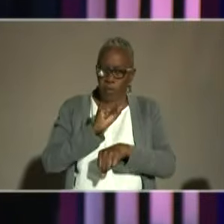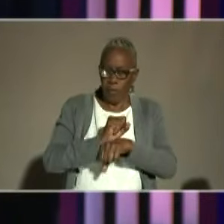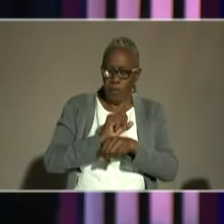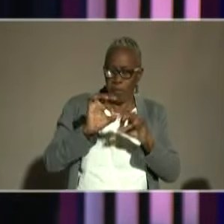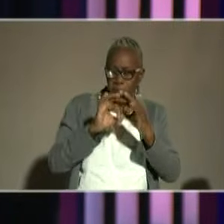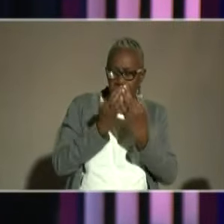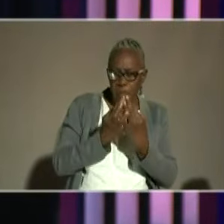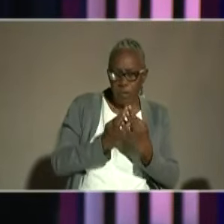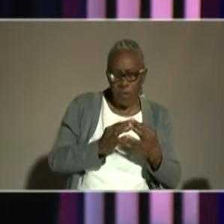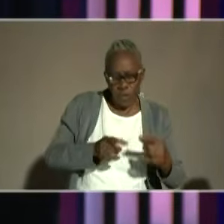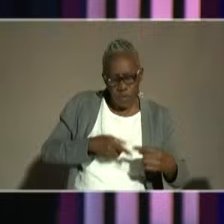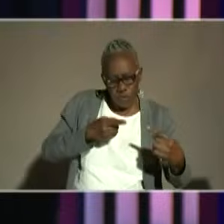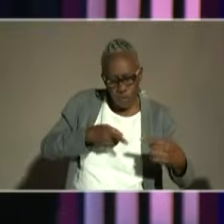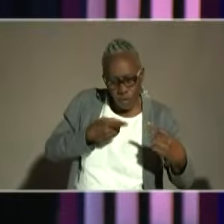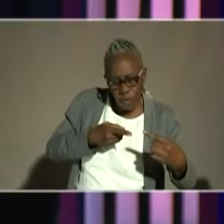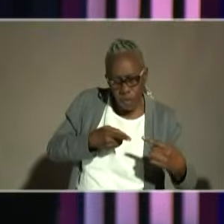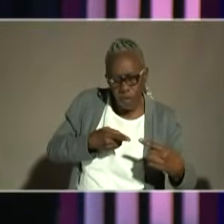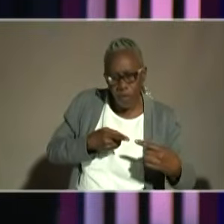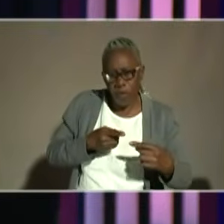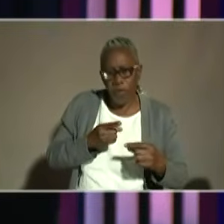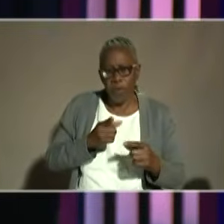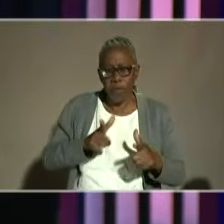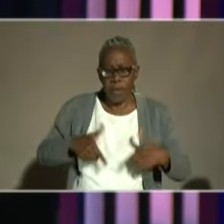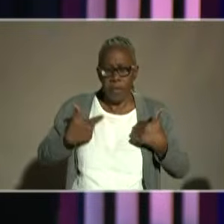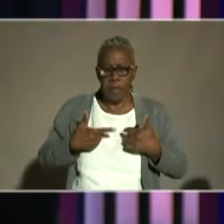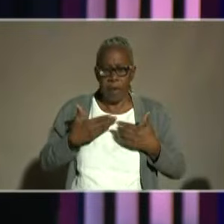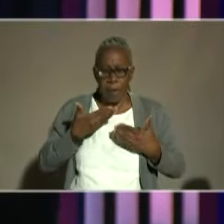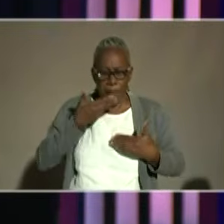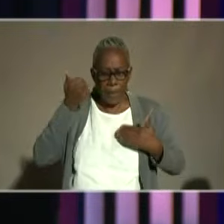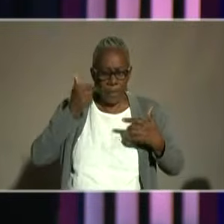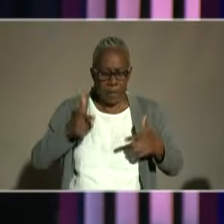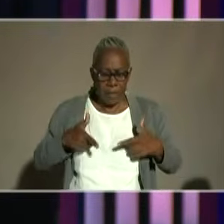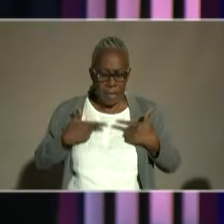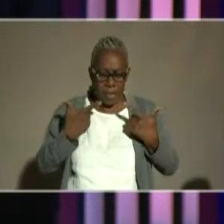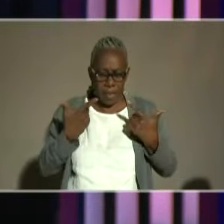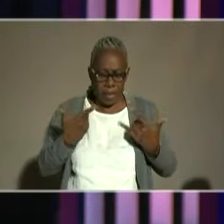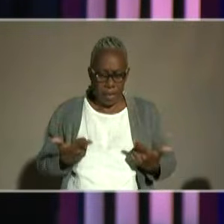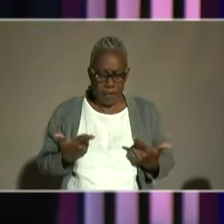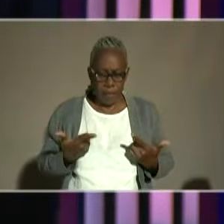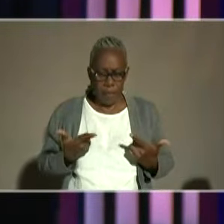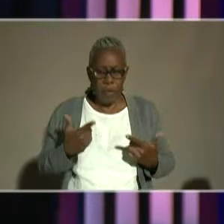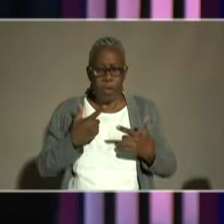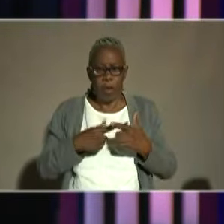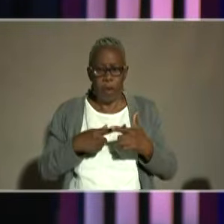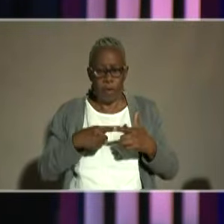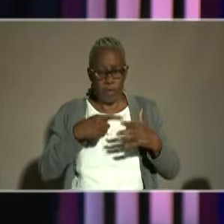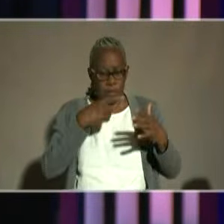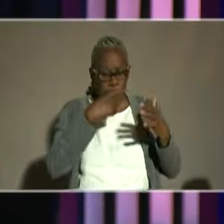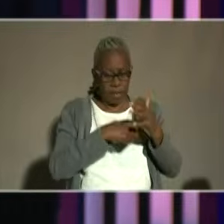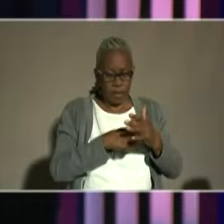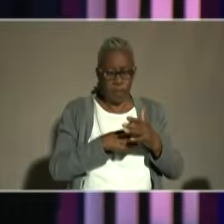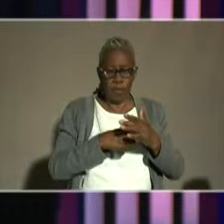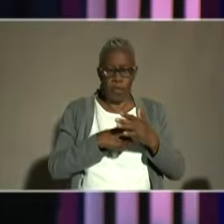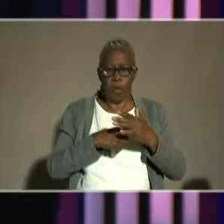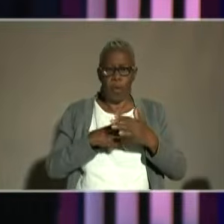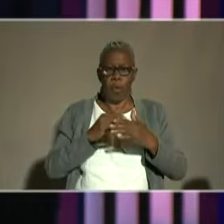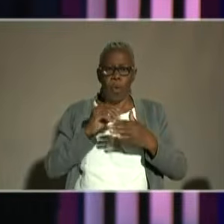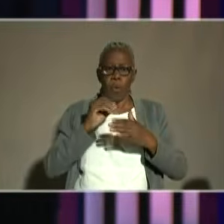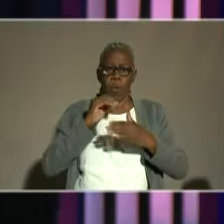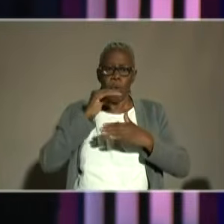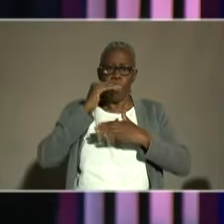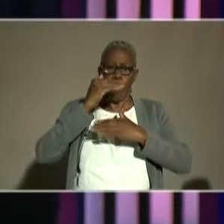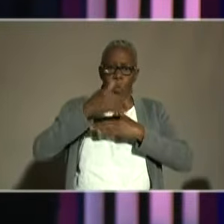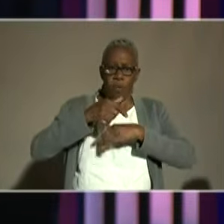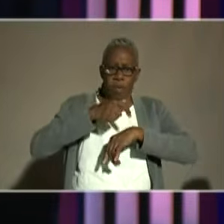a little break so they can live a better life. It's why we're going to be removing the tax from the overtime pay of workers earning up to $6